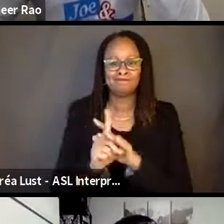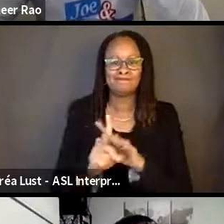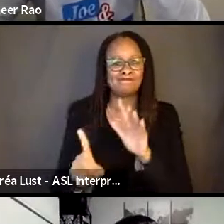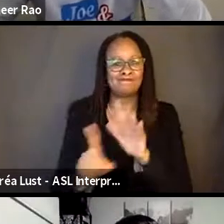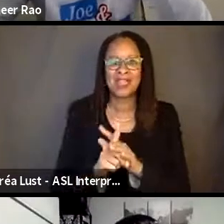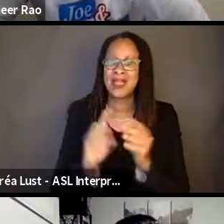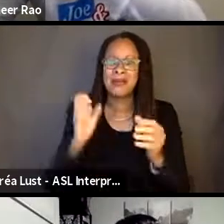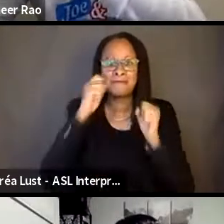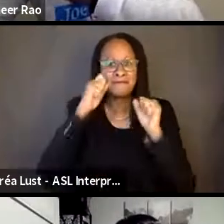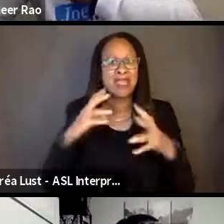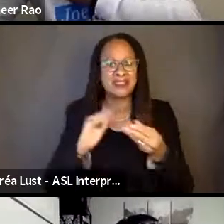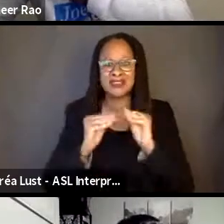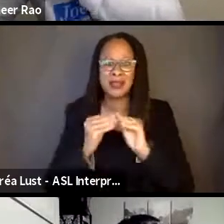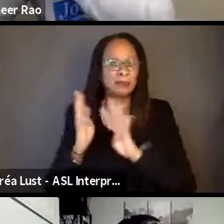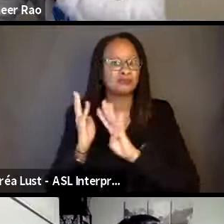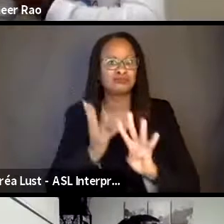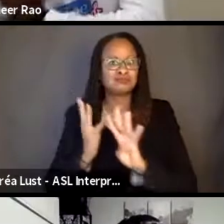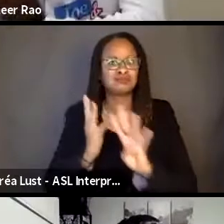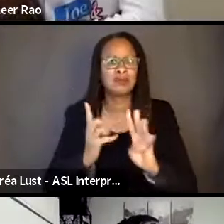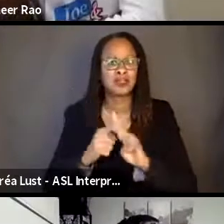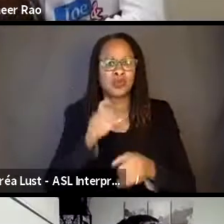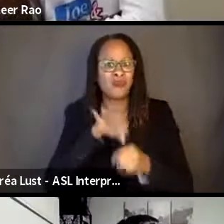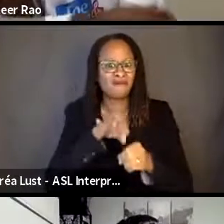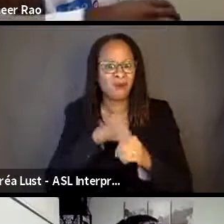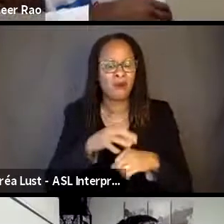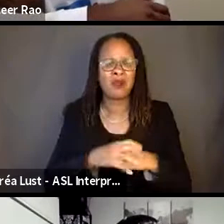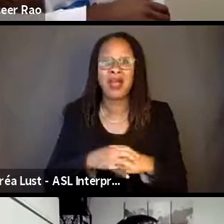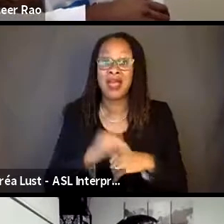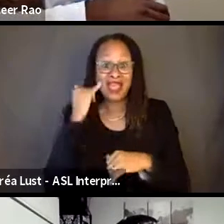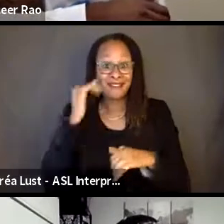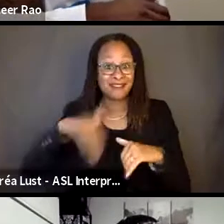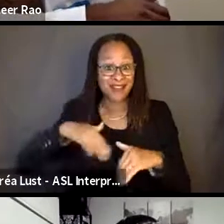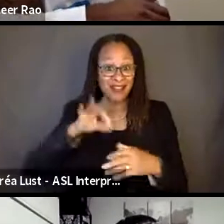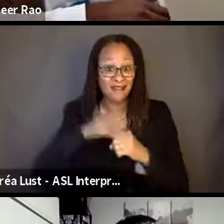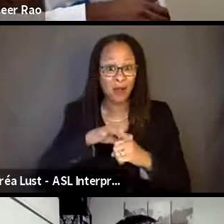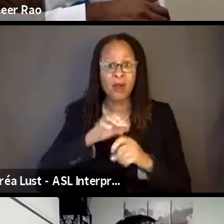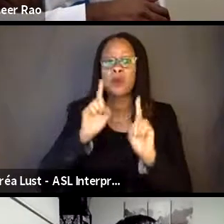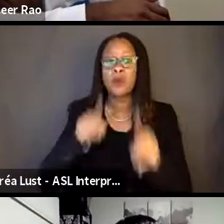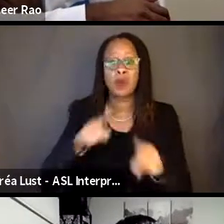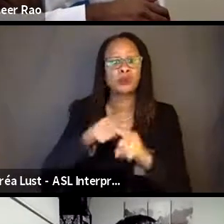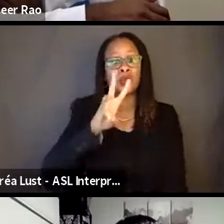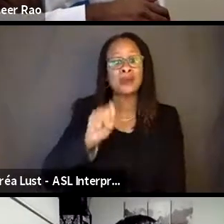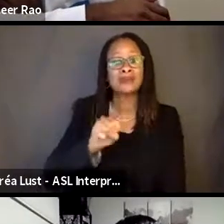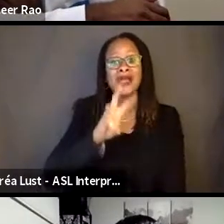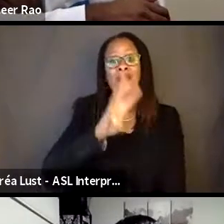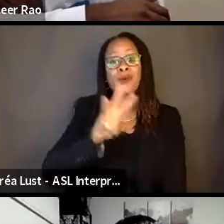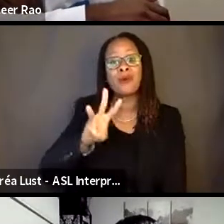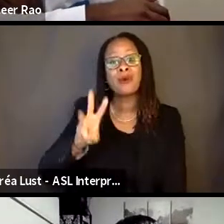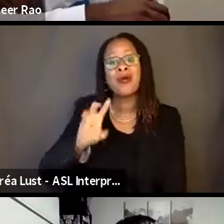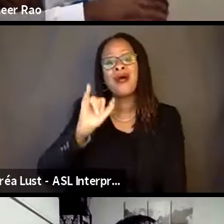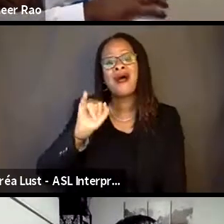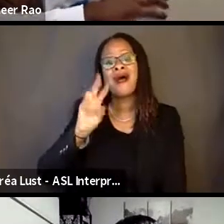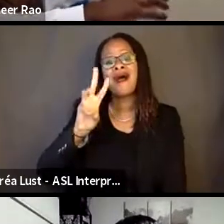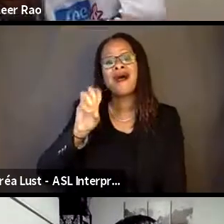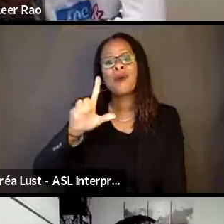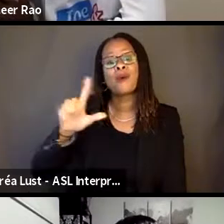numbers. If you haven't voted yet, go to iwillvote.com. That's